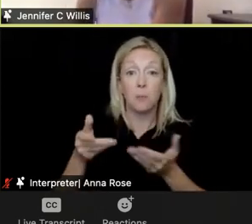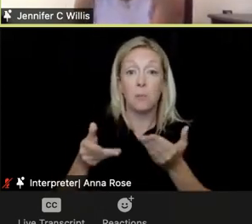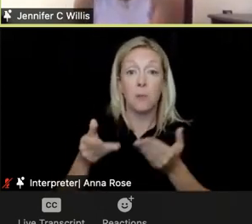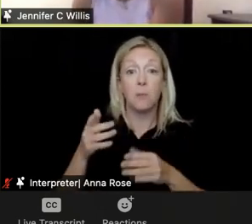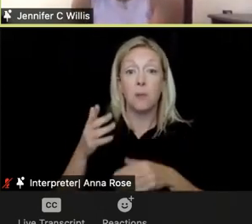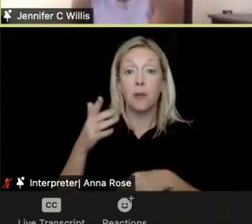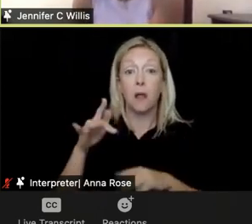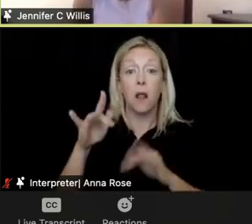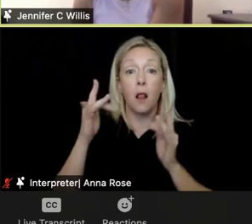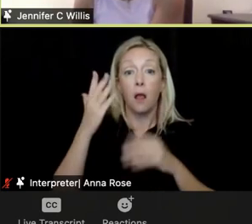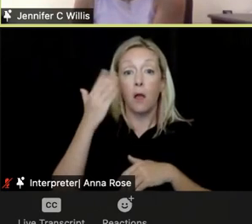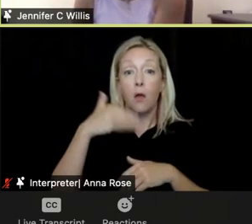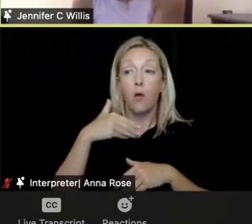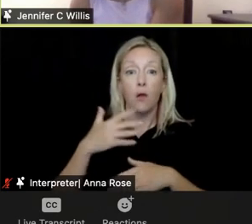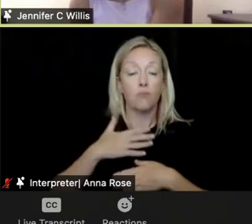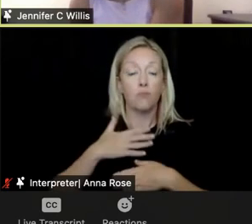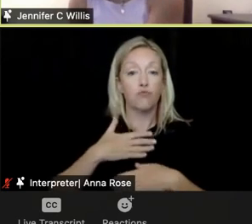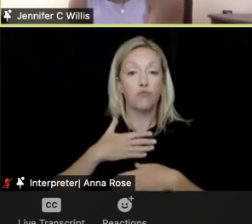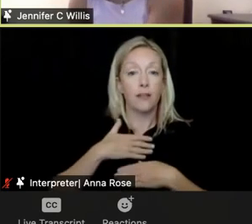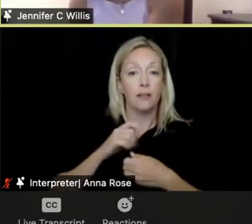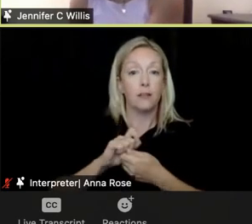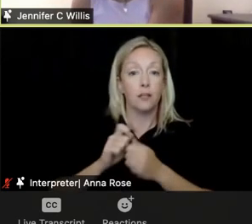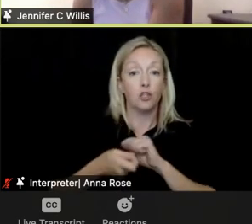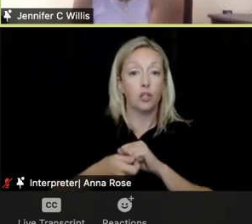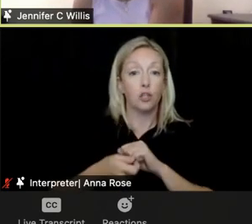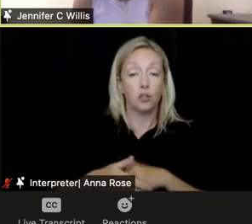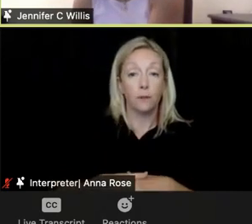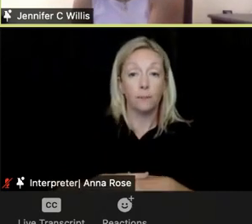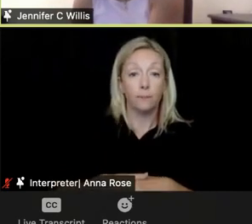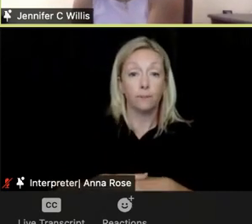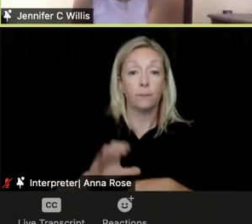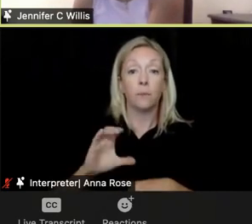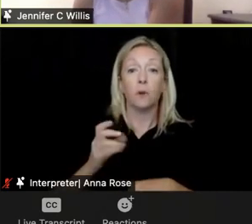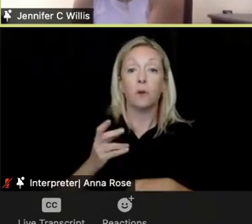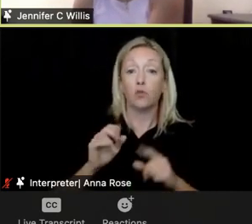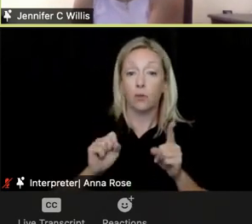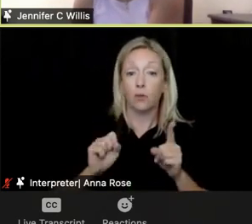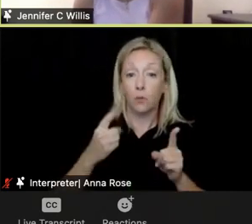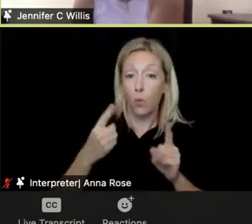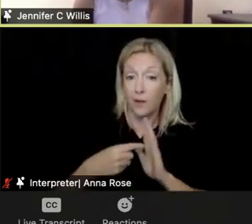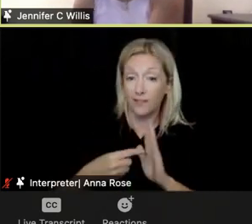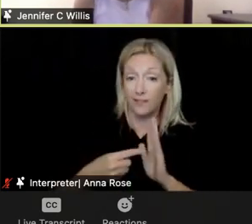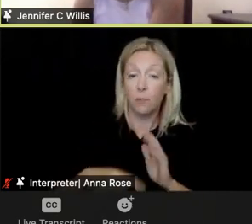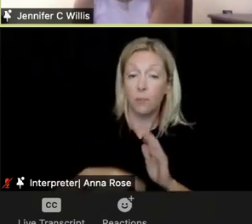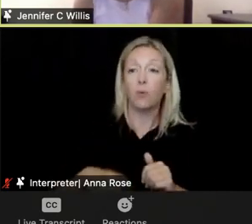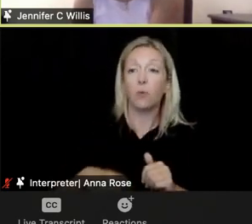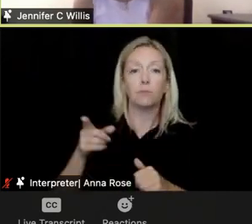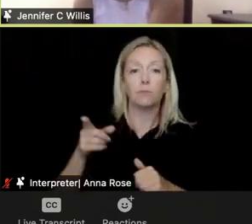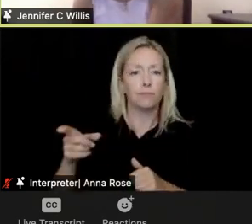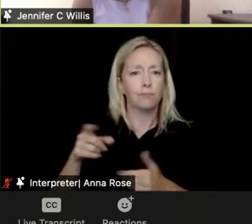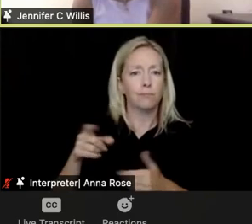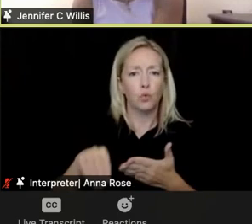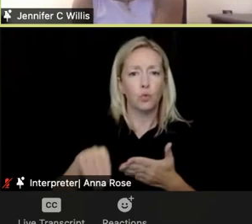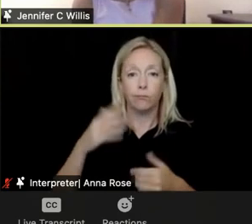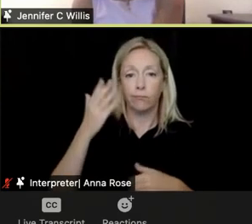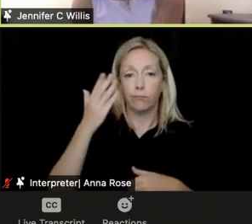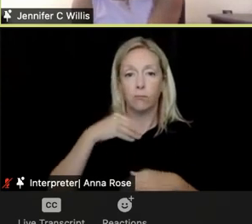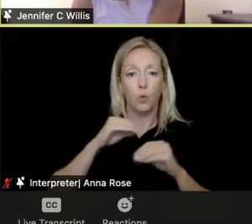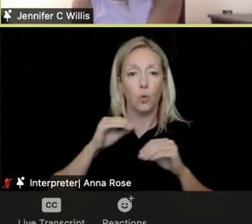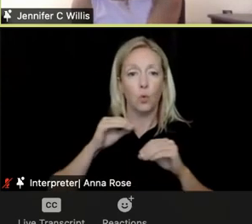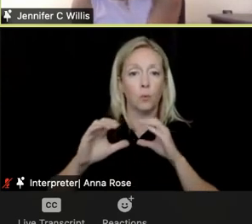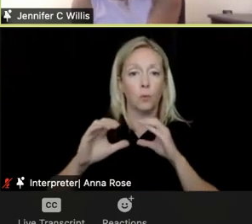tell you about a student who they really didn't see much communication from at all, and the nurse noticed that his heart rate was changing. Correct,